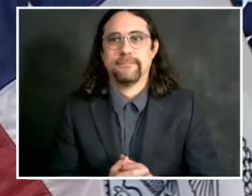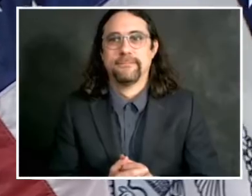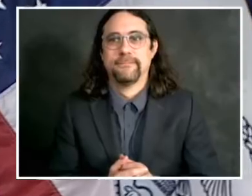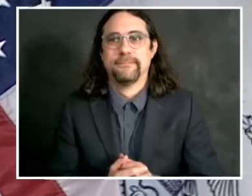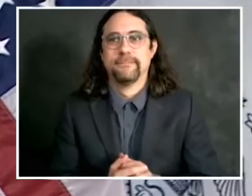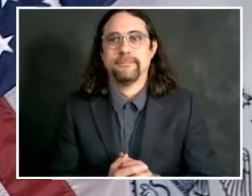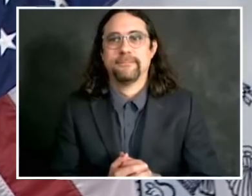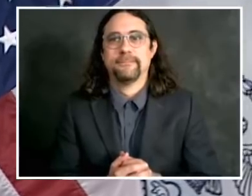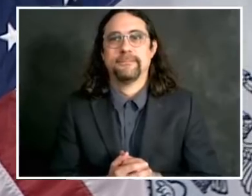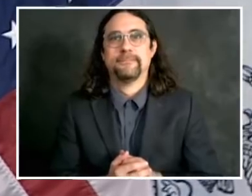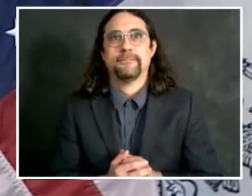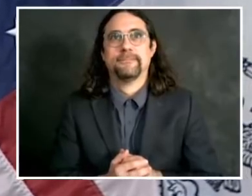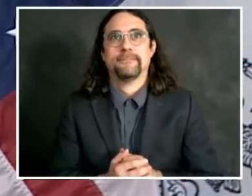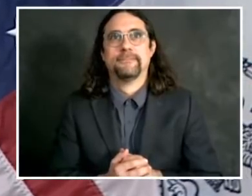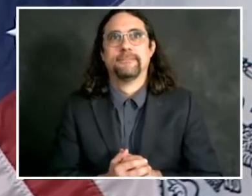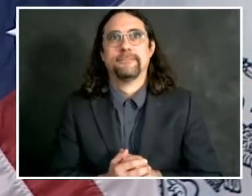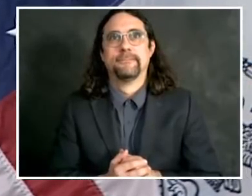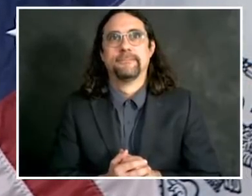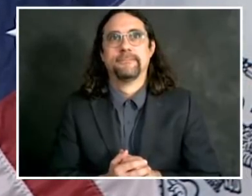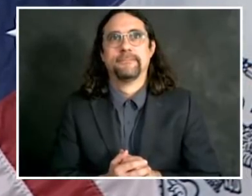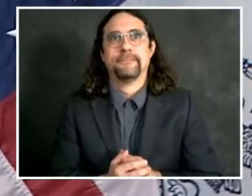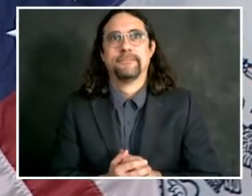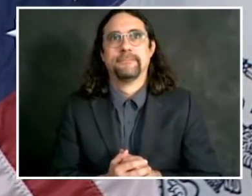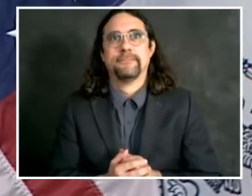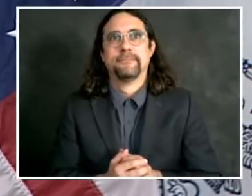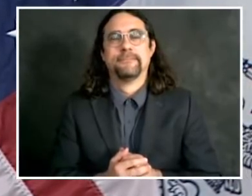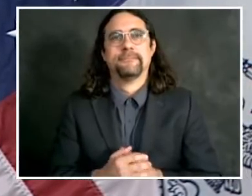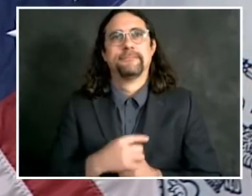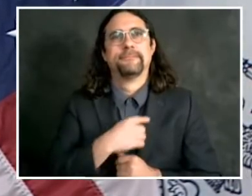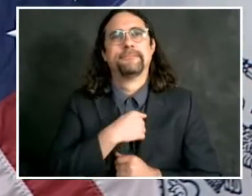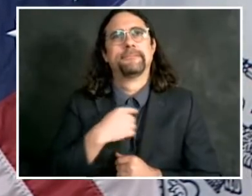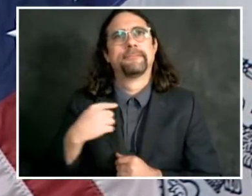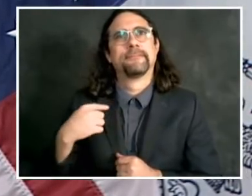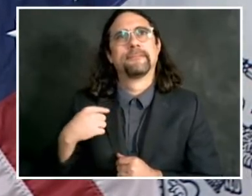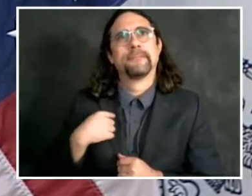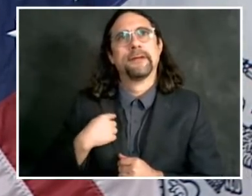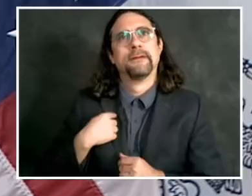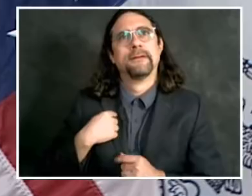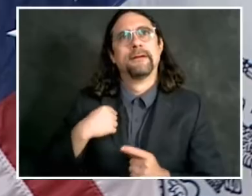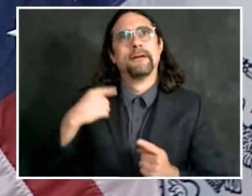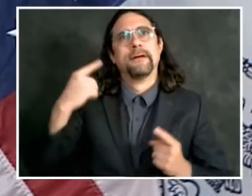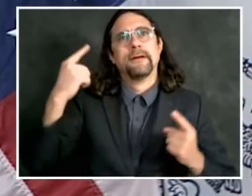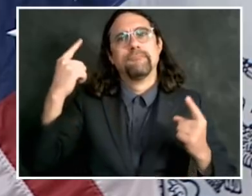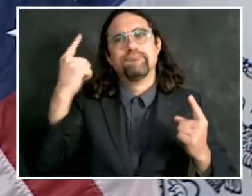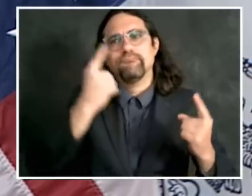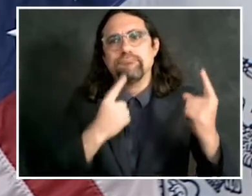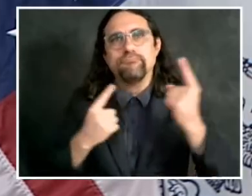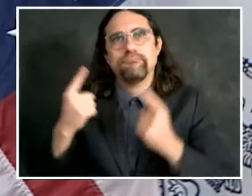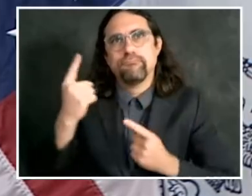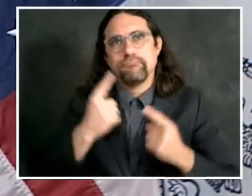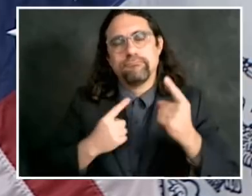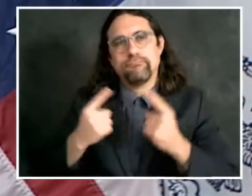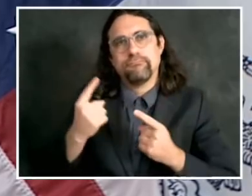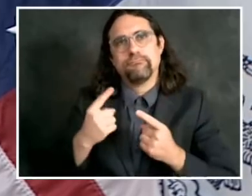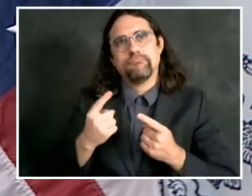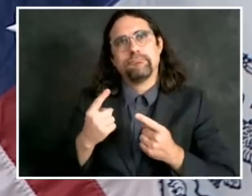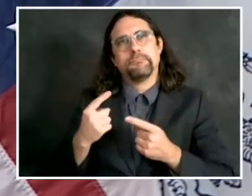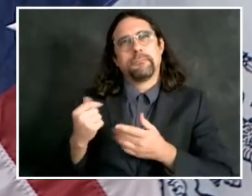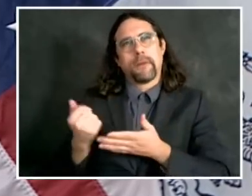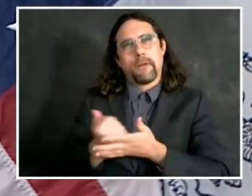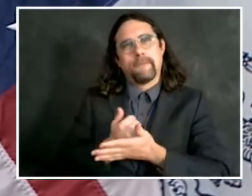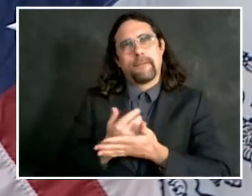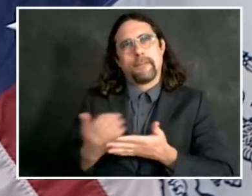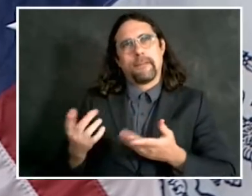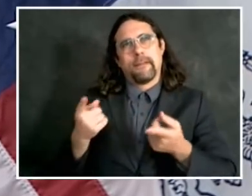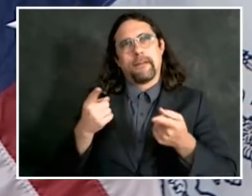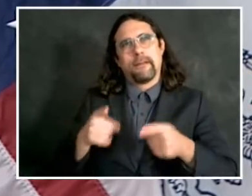About the eyes of the world, the eyes of the nation have been on New York City and all of you in